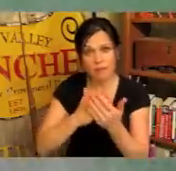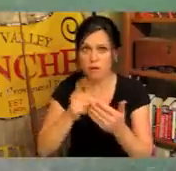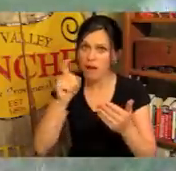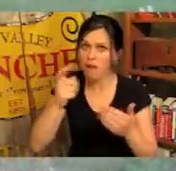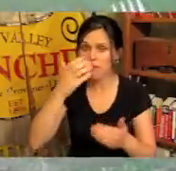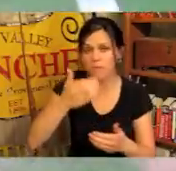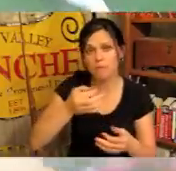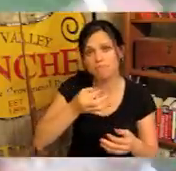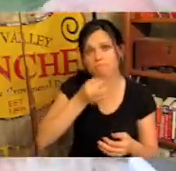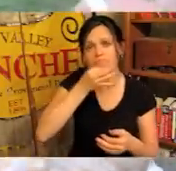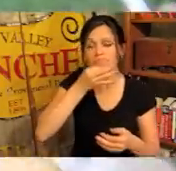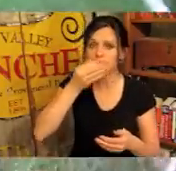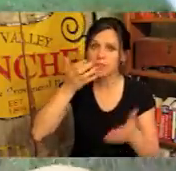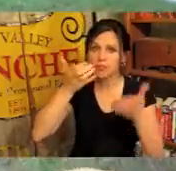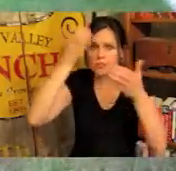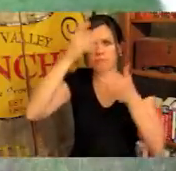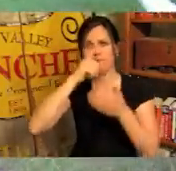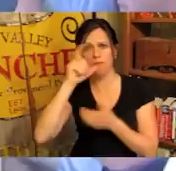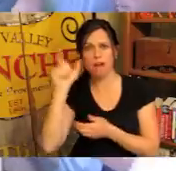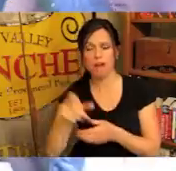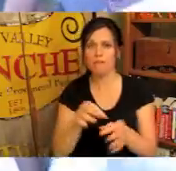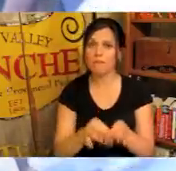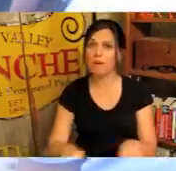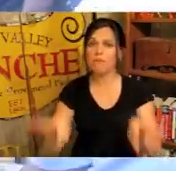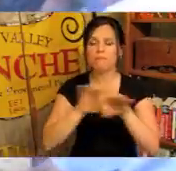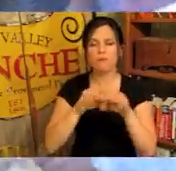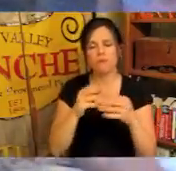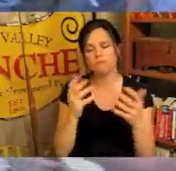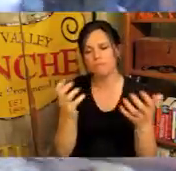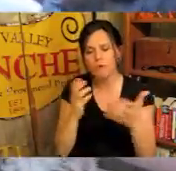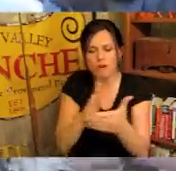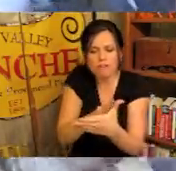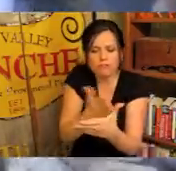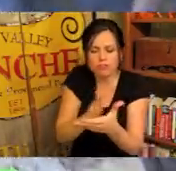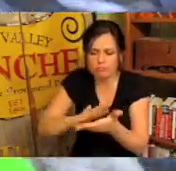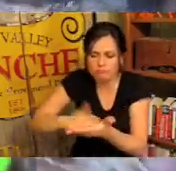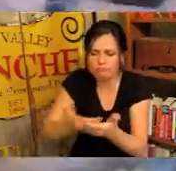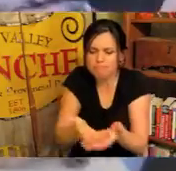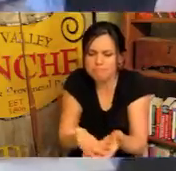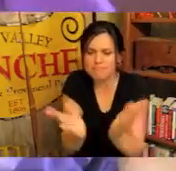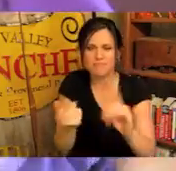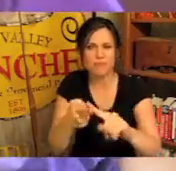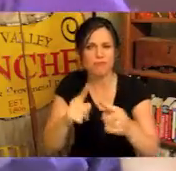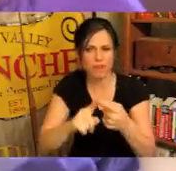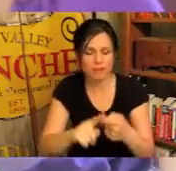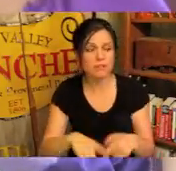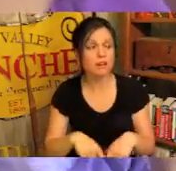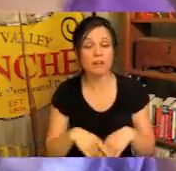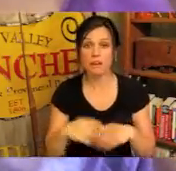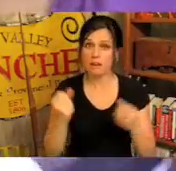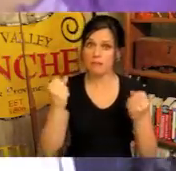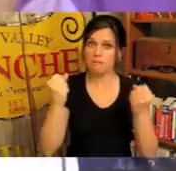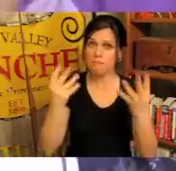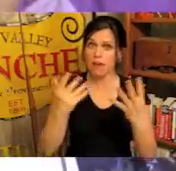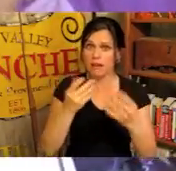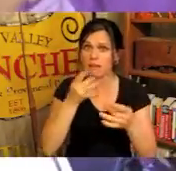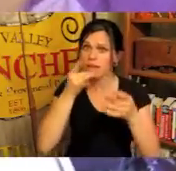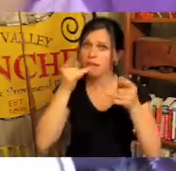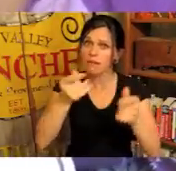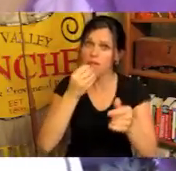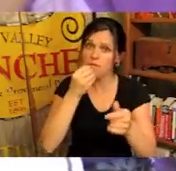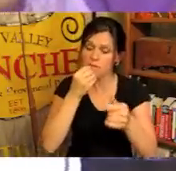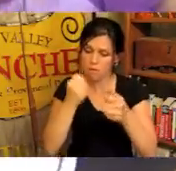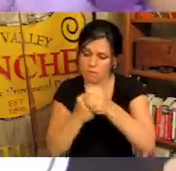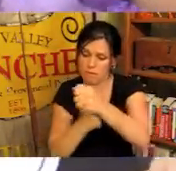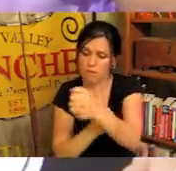You don't have to be a chef to make great food. As long as you have a passion for all that's good and great people to share it with, you're good to go. A lot of legendary cuisine was built